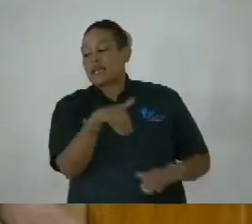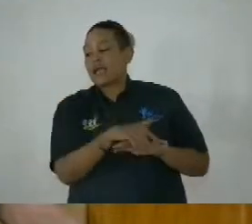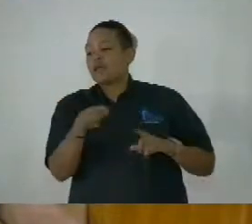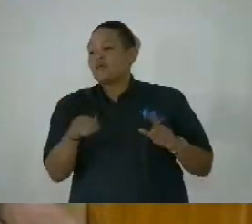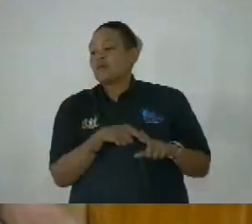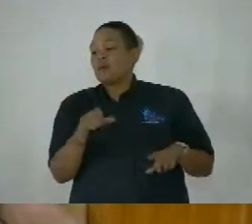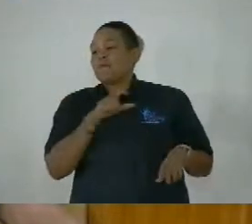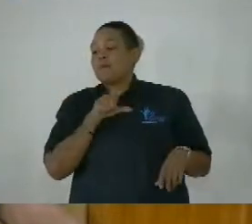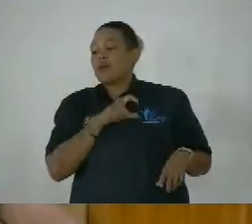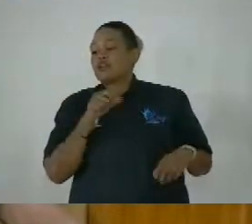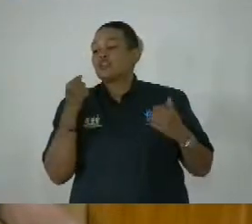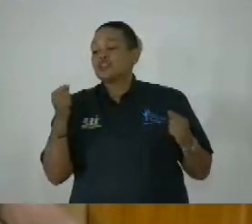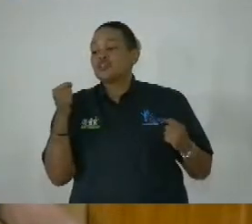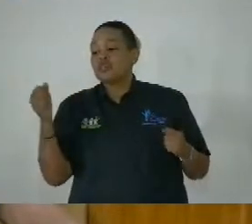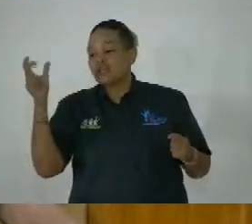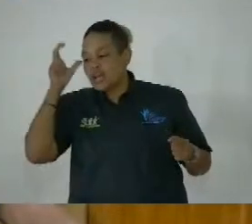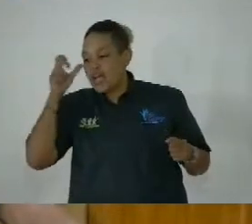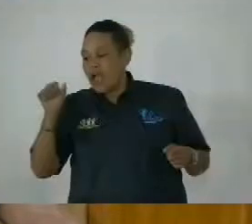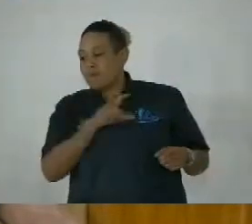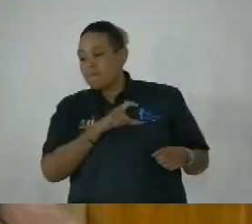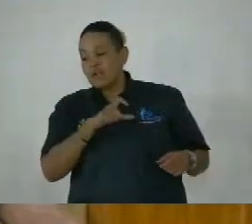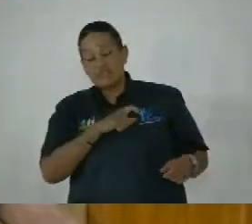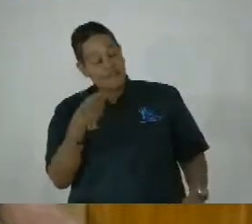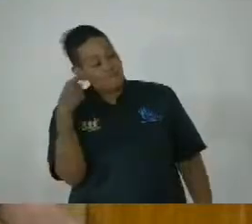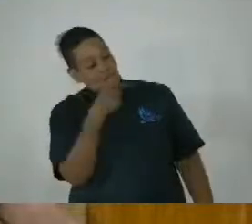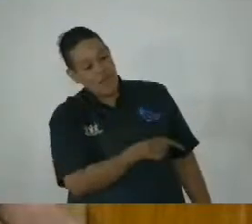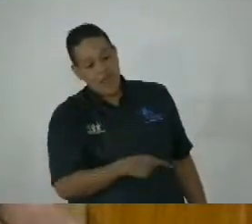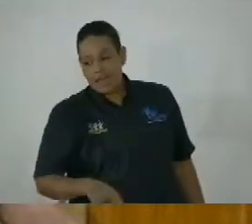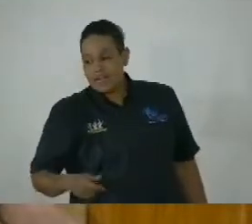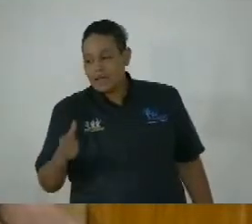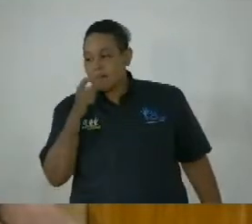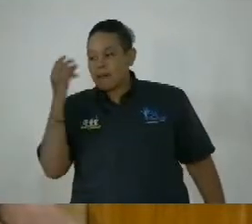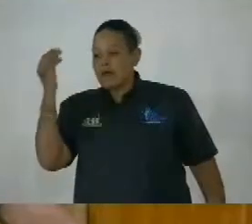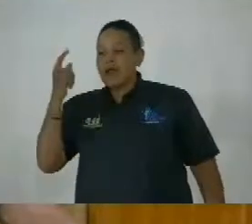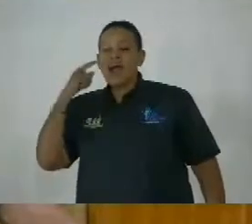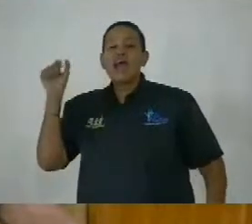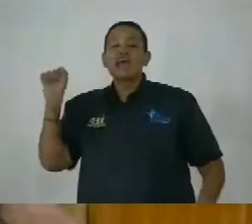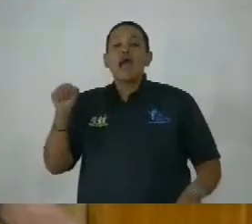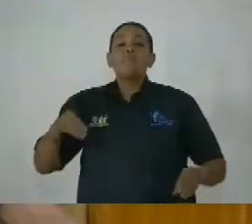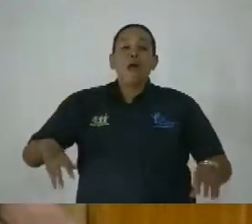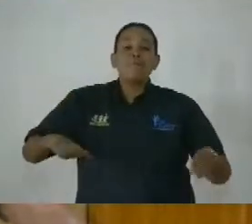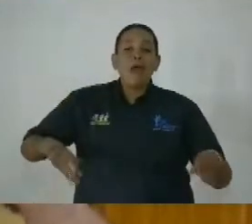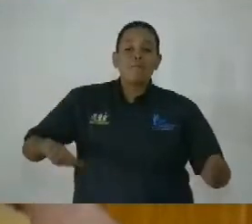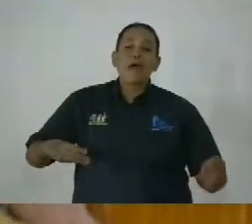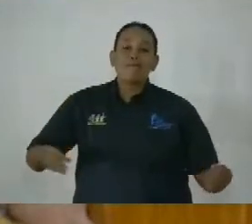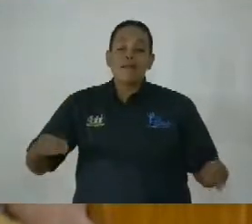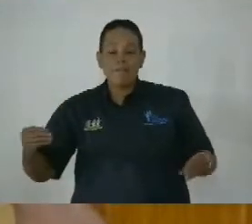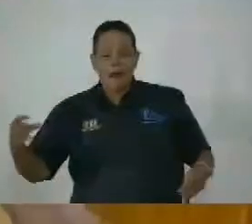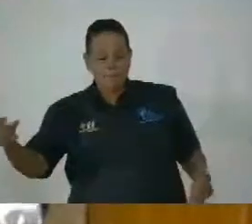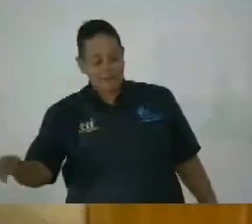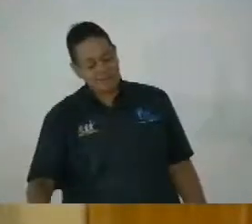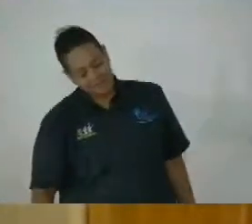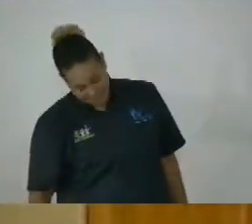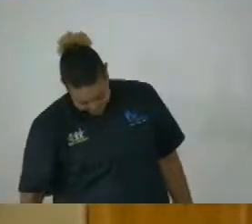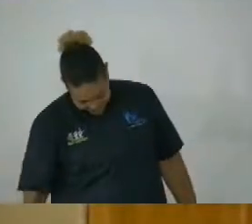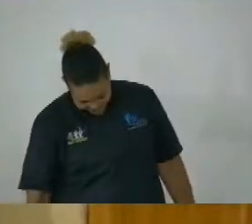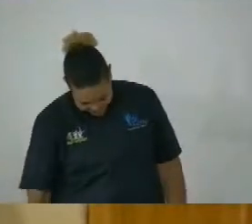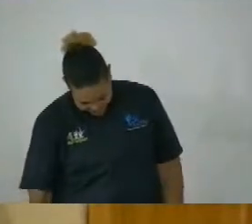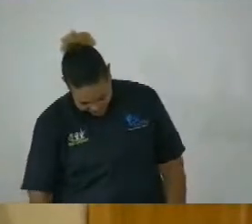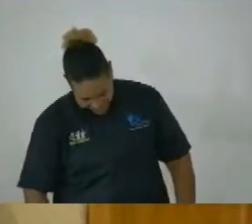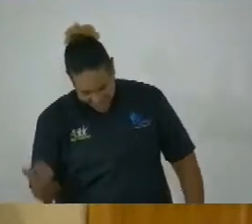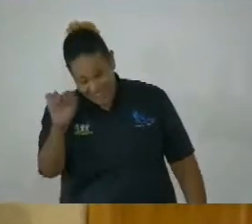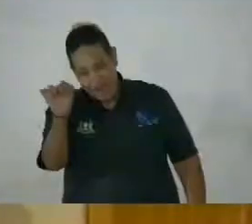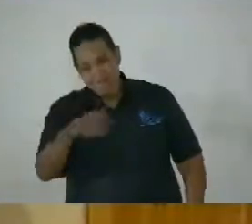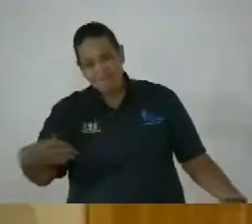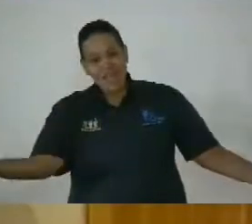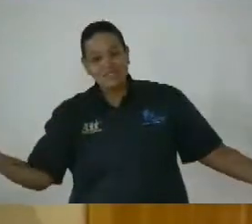police used to come up here, I used to hear the police from way down the bottom, not them siren, you pang, pang, ping, pang, pang, because this big was falling apart coming up the hill. That's what I